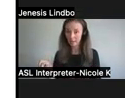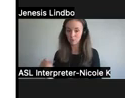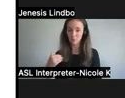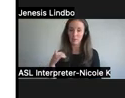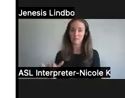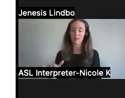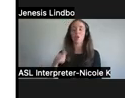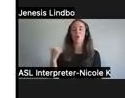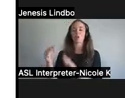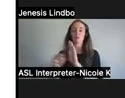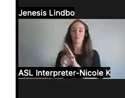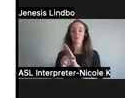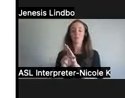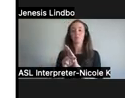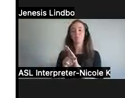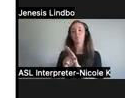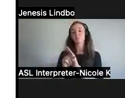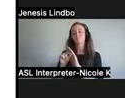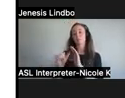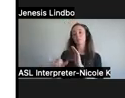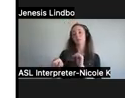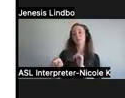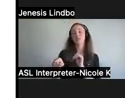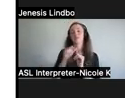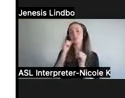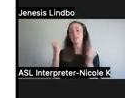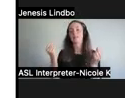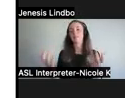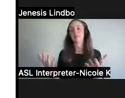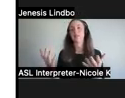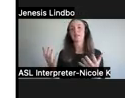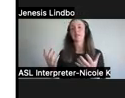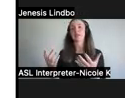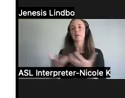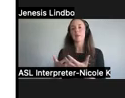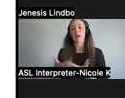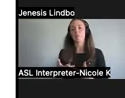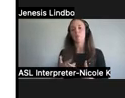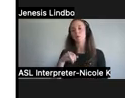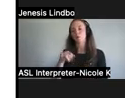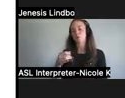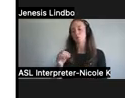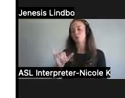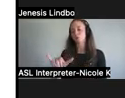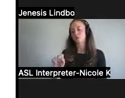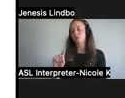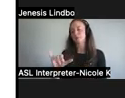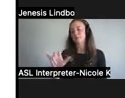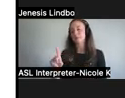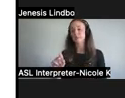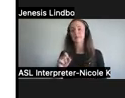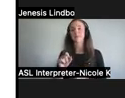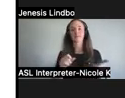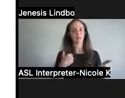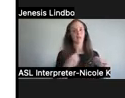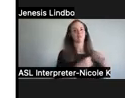big drawback of the Hori Flex controller is that there's not as many compatible joysticks that work with it compared to the Xbox Adaptive Controller. So right